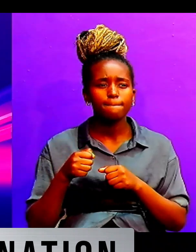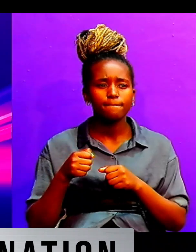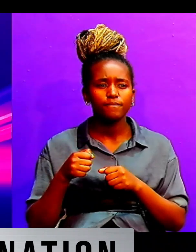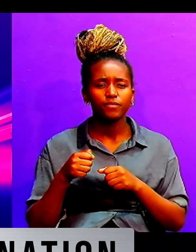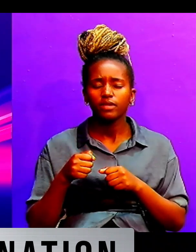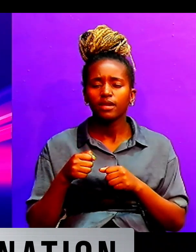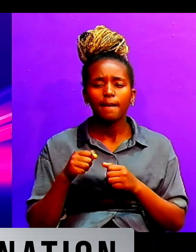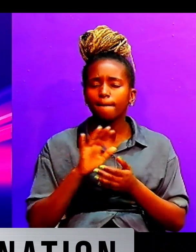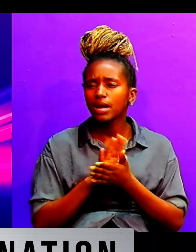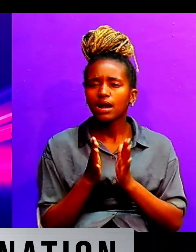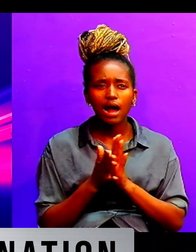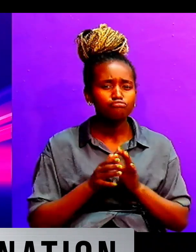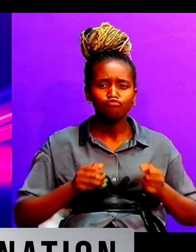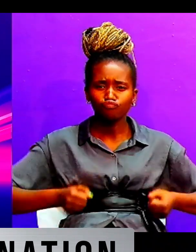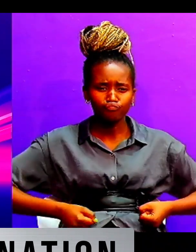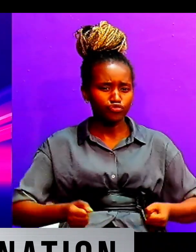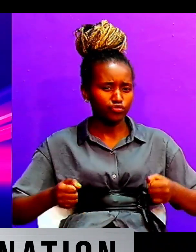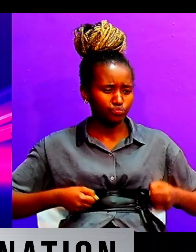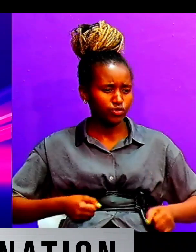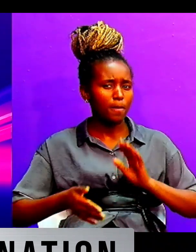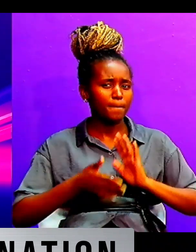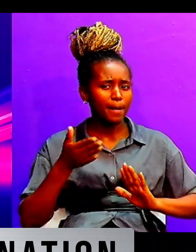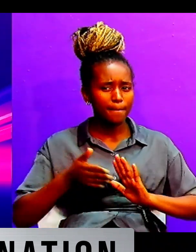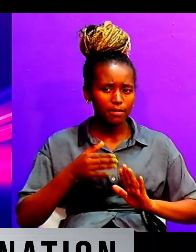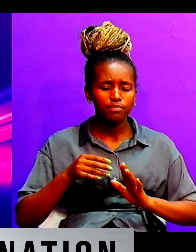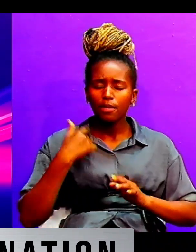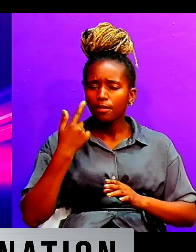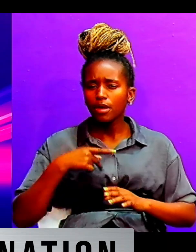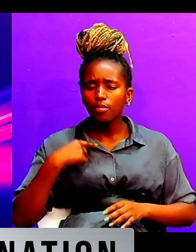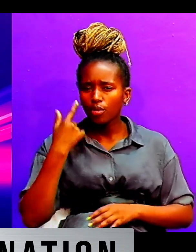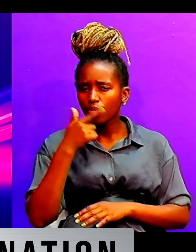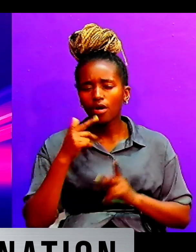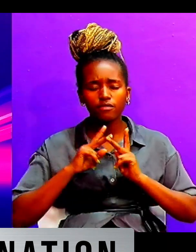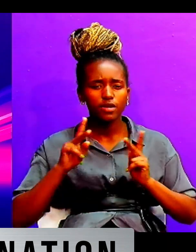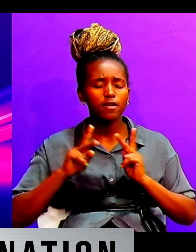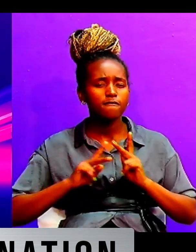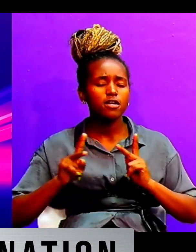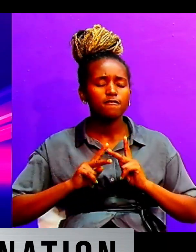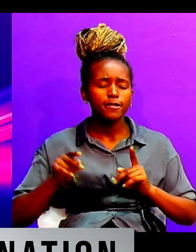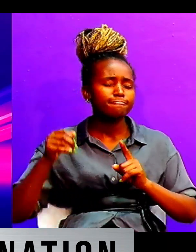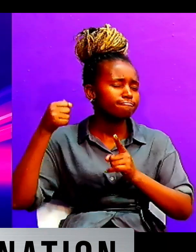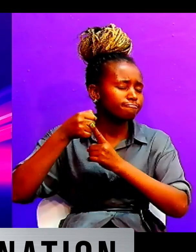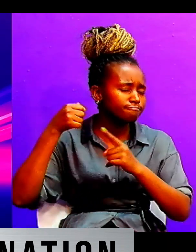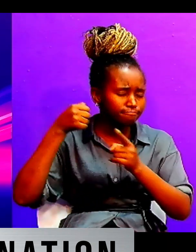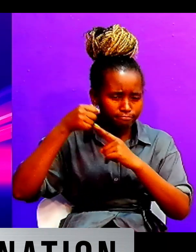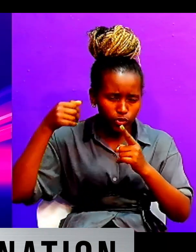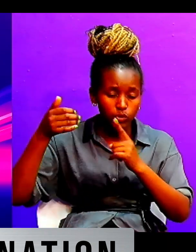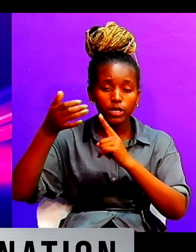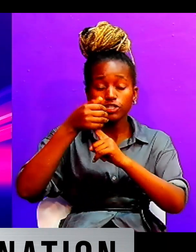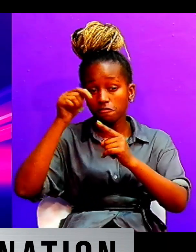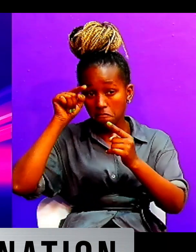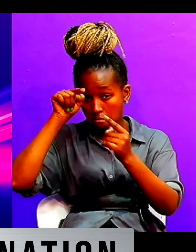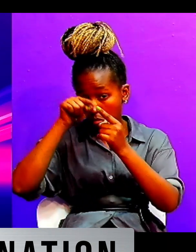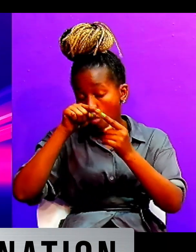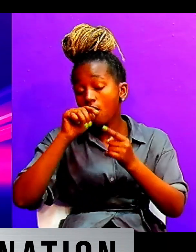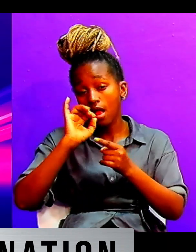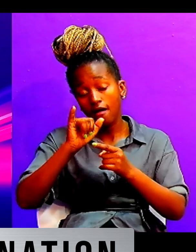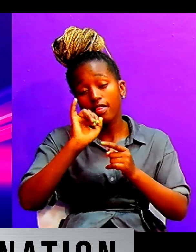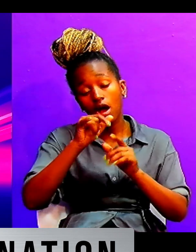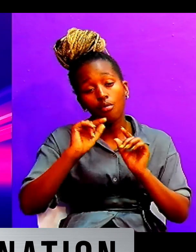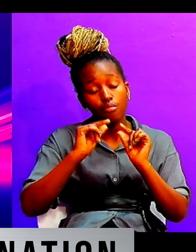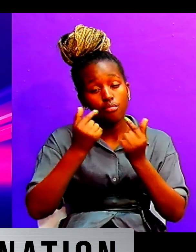are running. Yeah. Maybe they are limping, but they are running. They are running towards realizing something. Right.